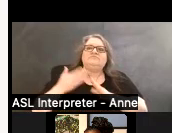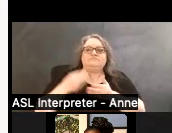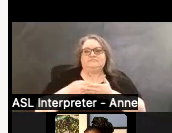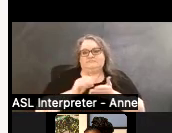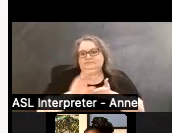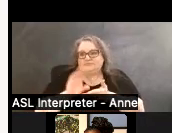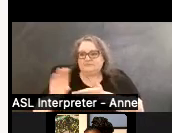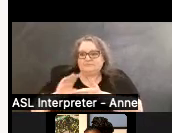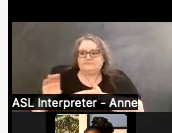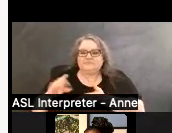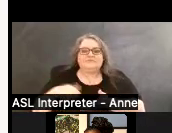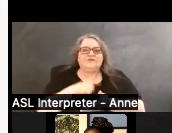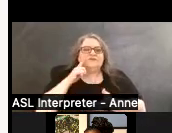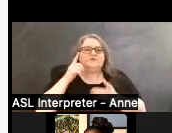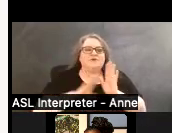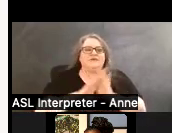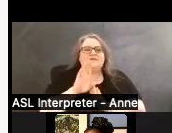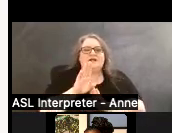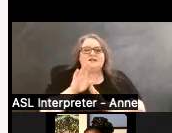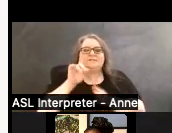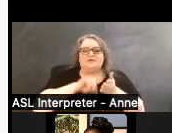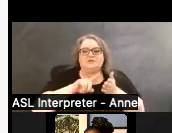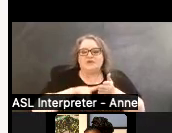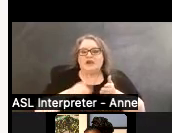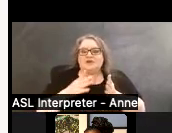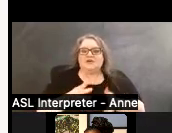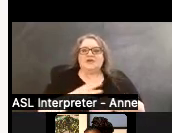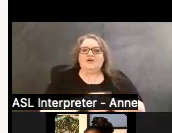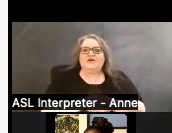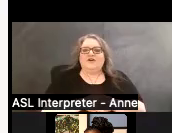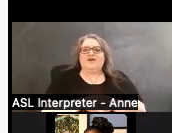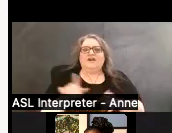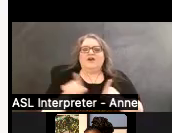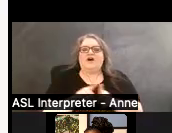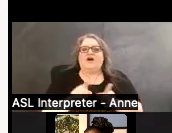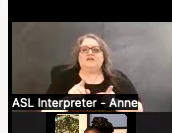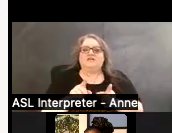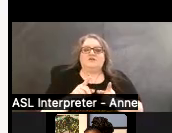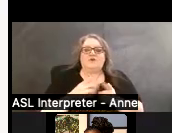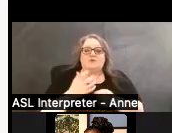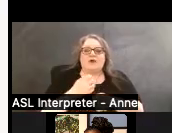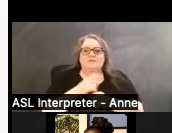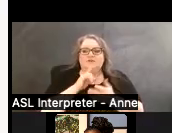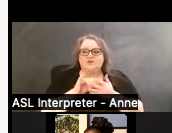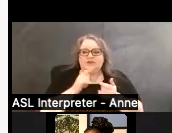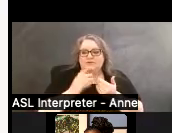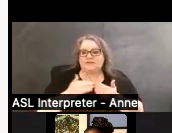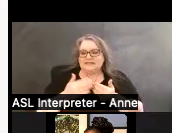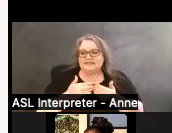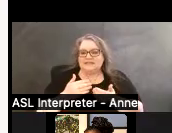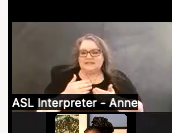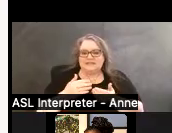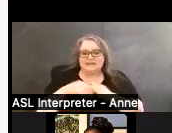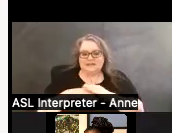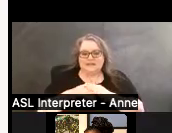So we developed a tracker, and we also wanted to make sure that it was something that was easily accessible. So it's just an Excel spreadsheet